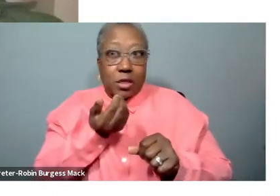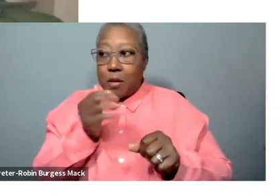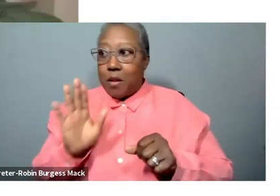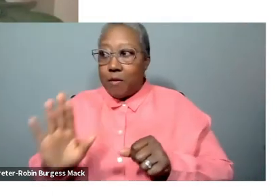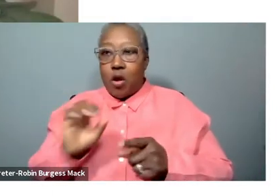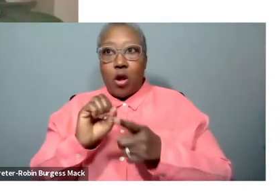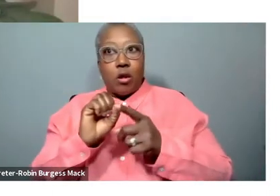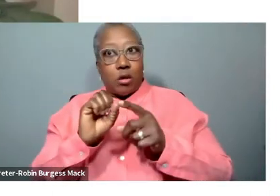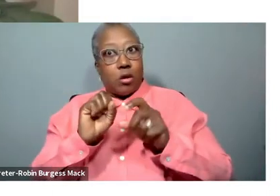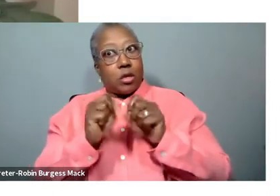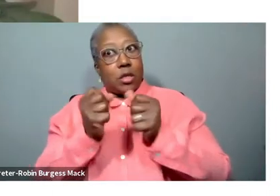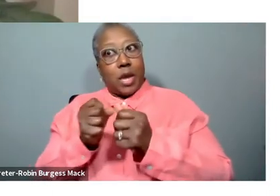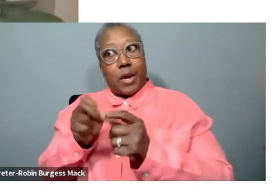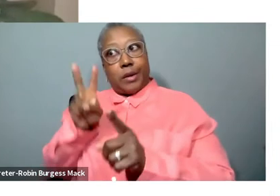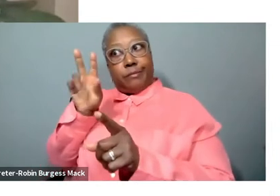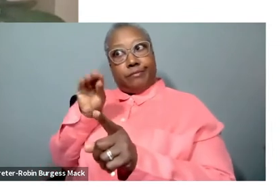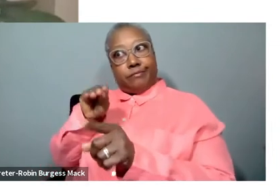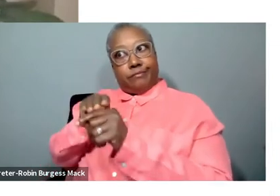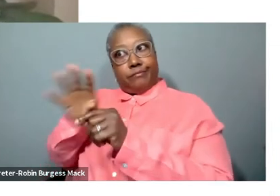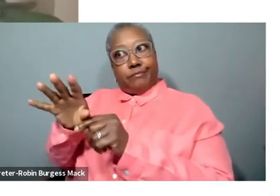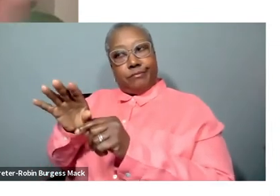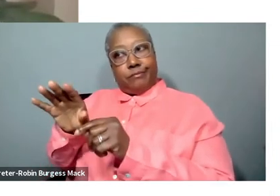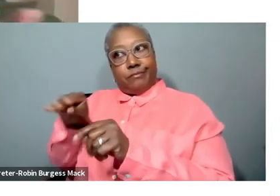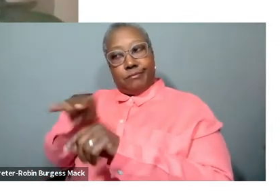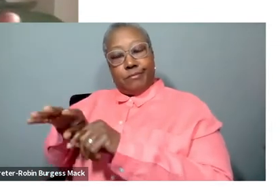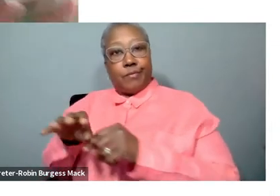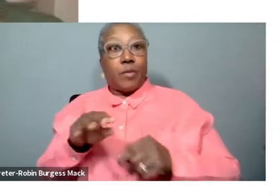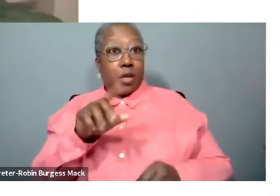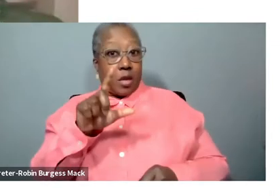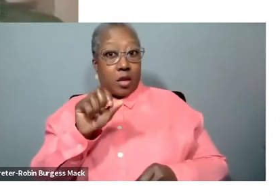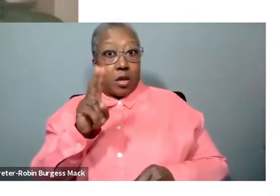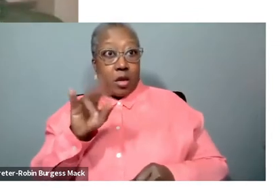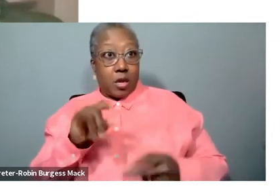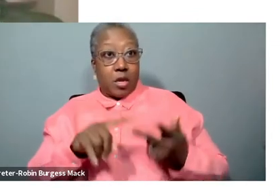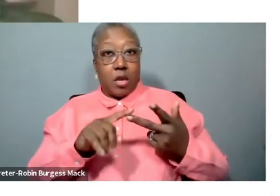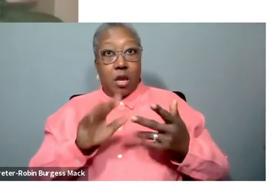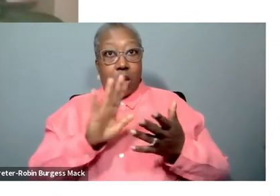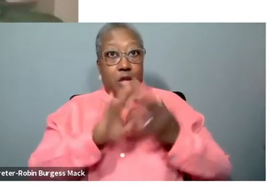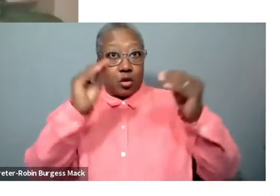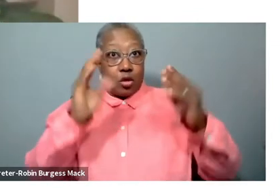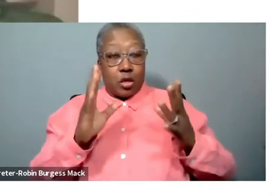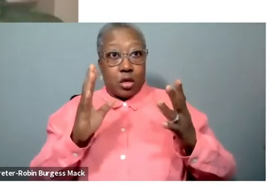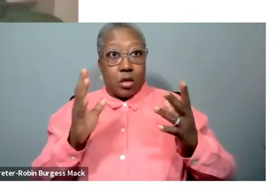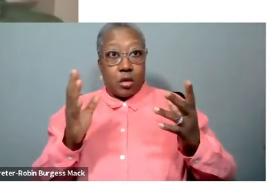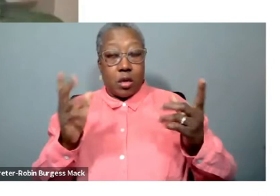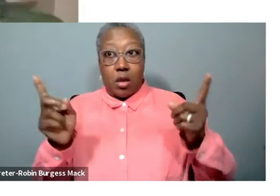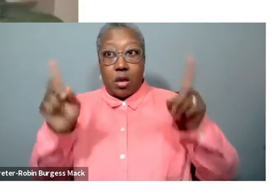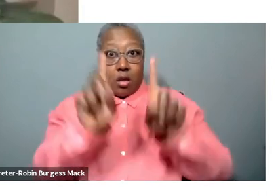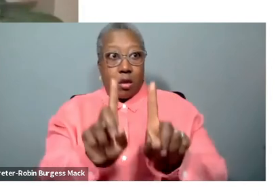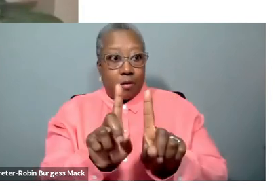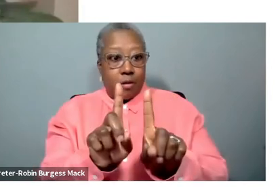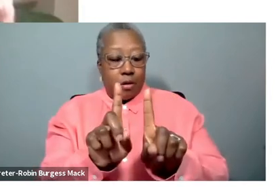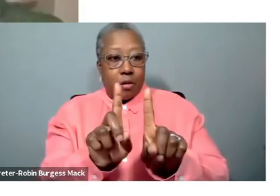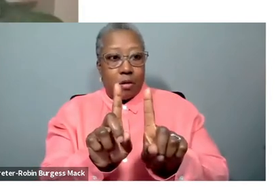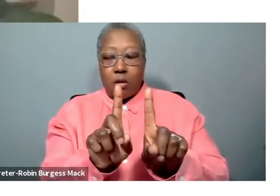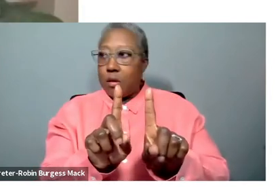society wants to put on her. So when Lovely and the school teacher find themselves in the